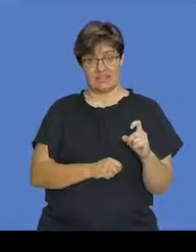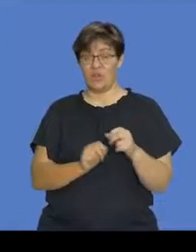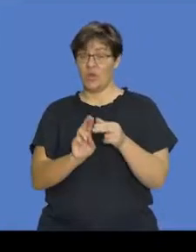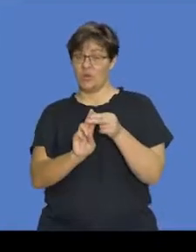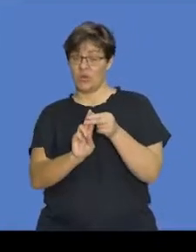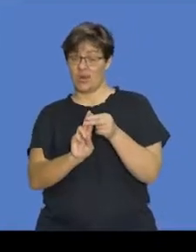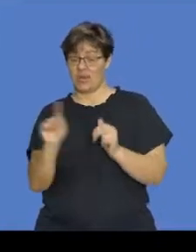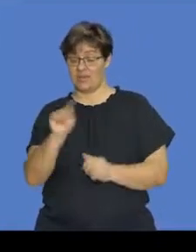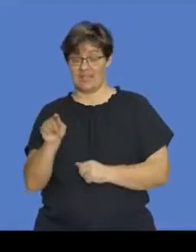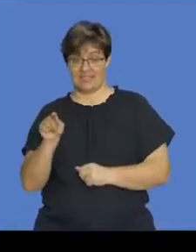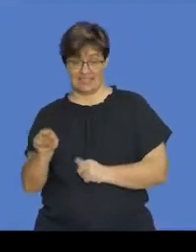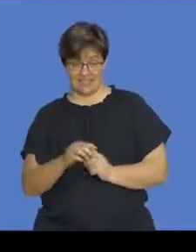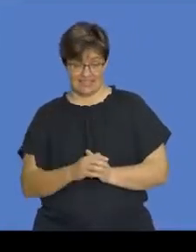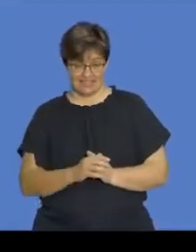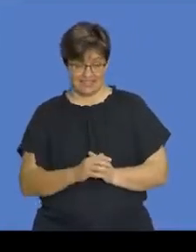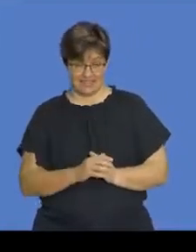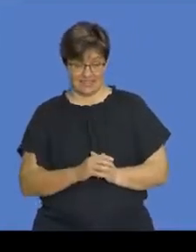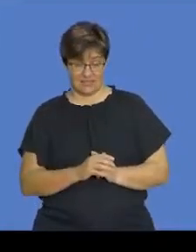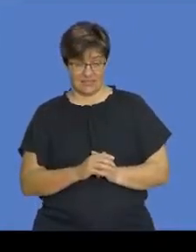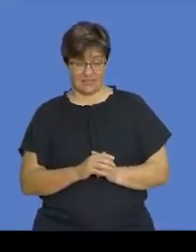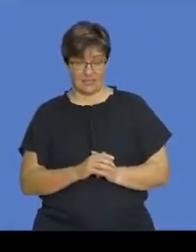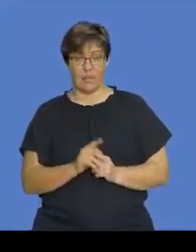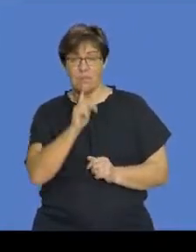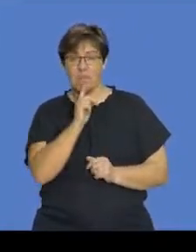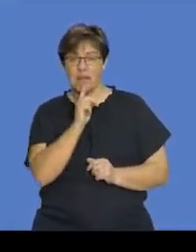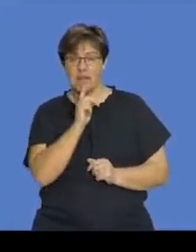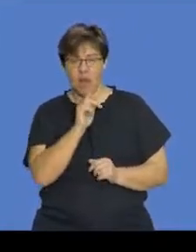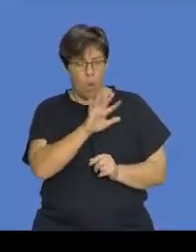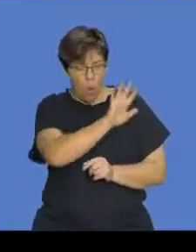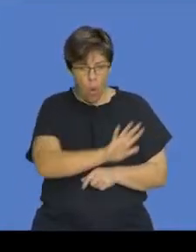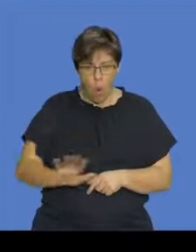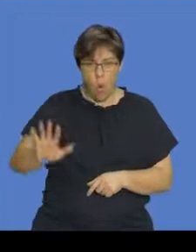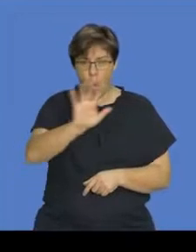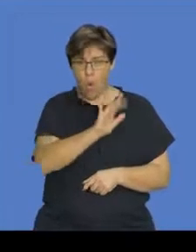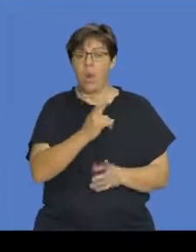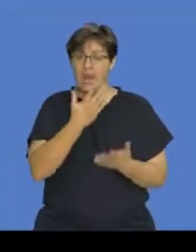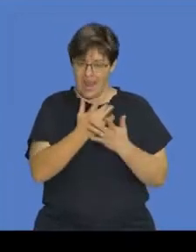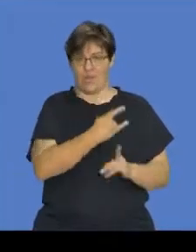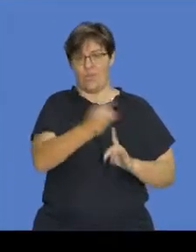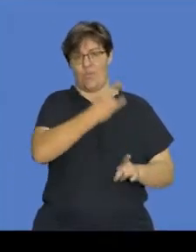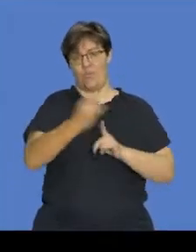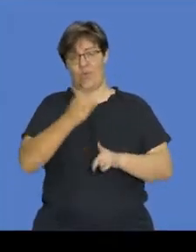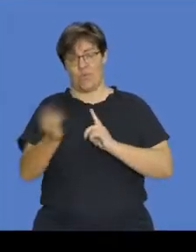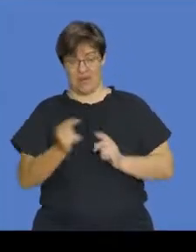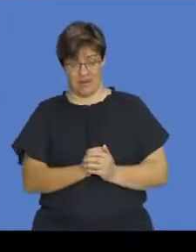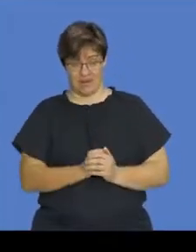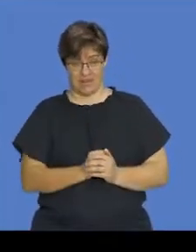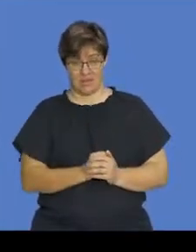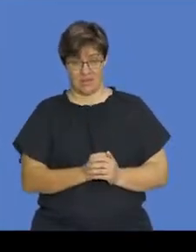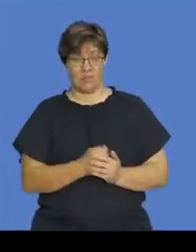union Z? Now remember, these are all the values that are going to make you a winner. So we can